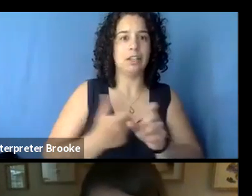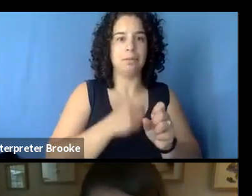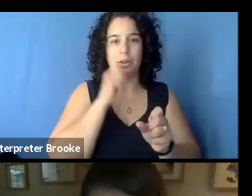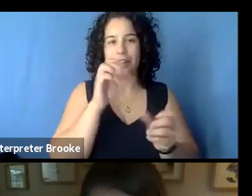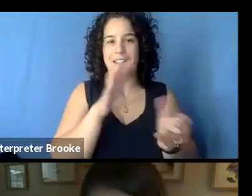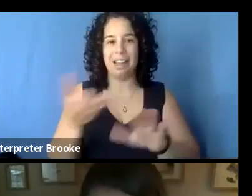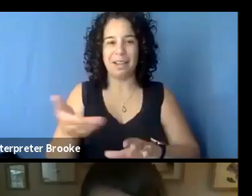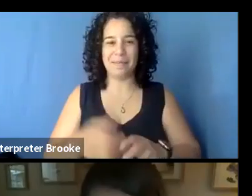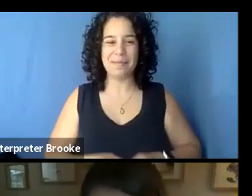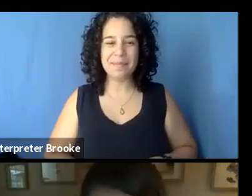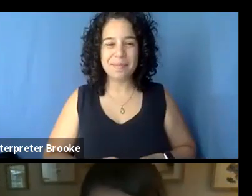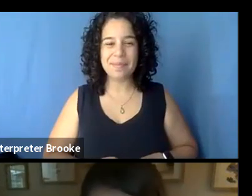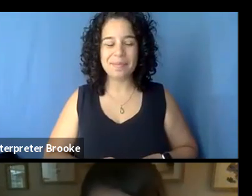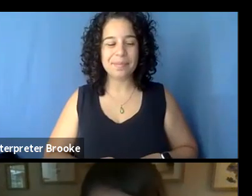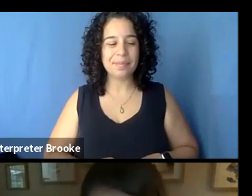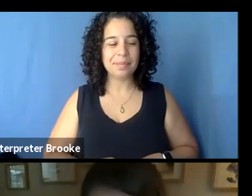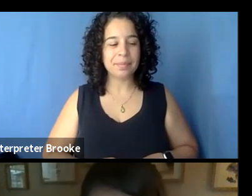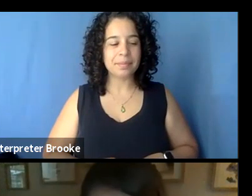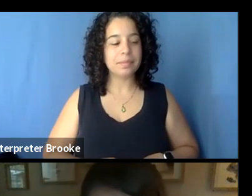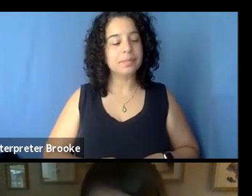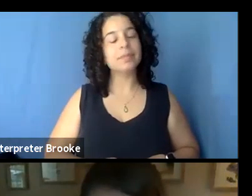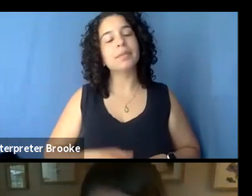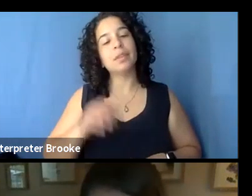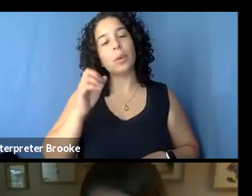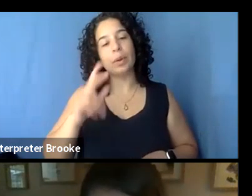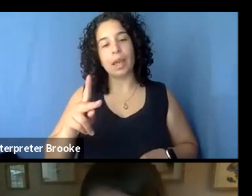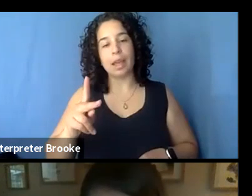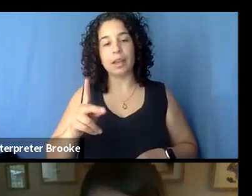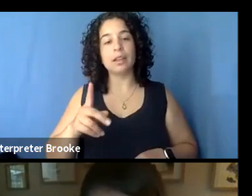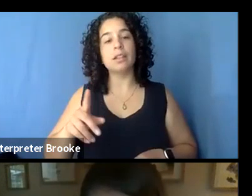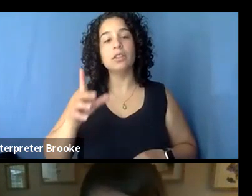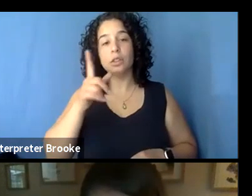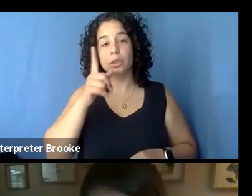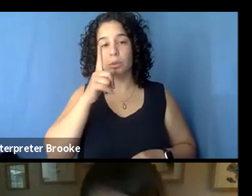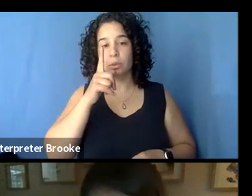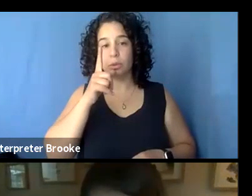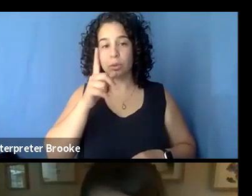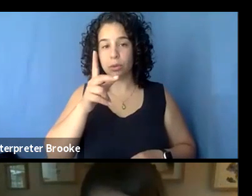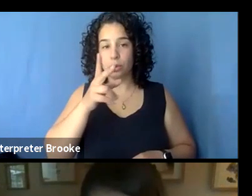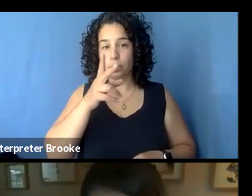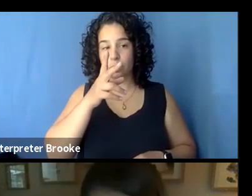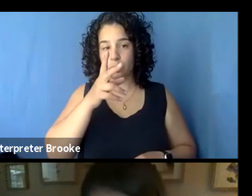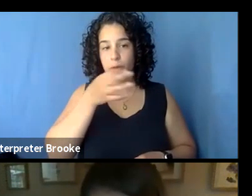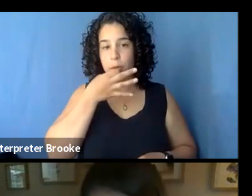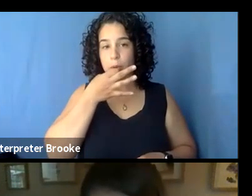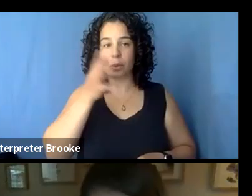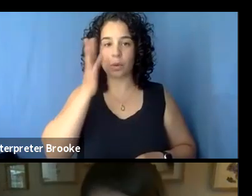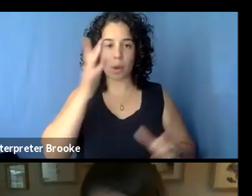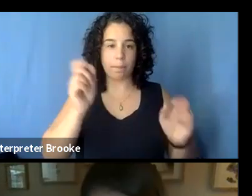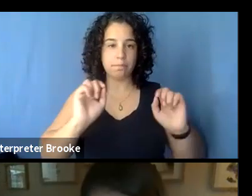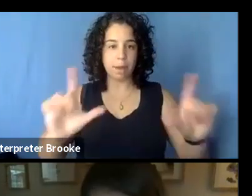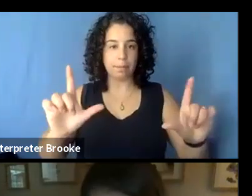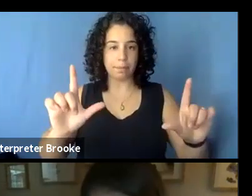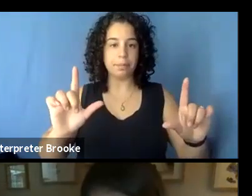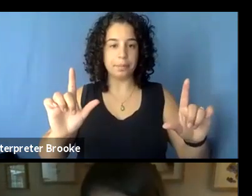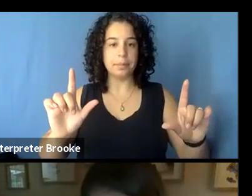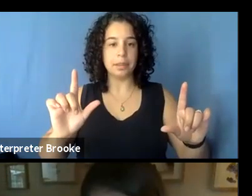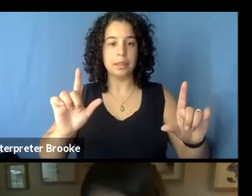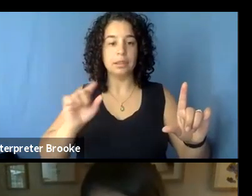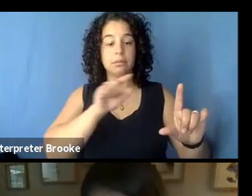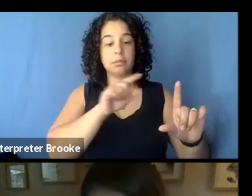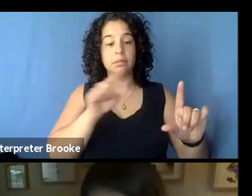So what you will see very shortly is a slide. And on this